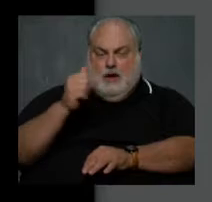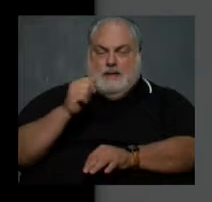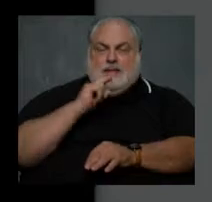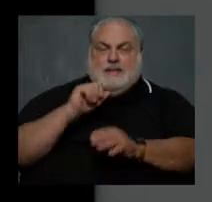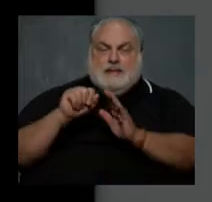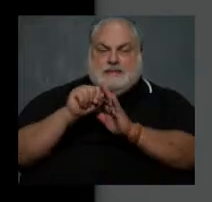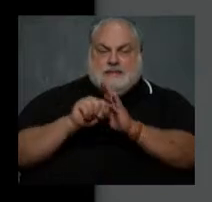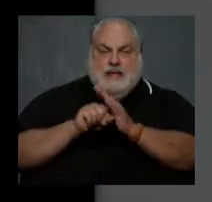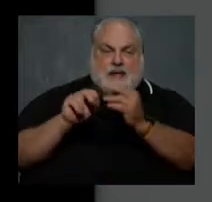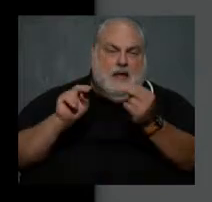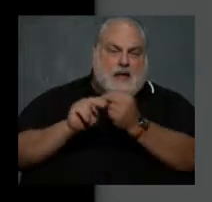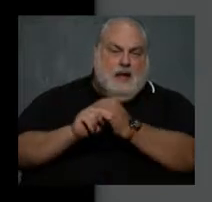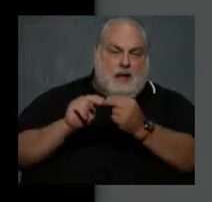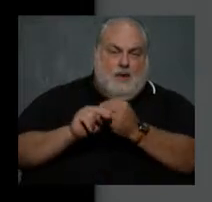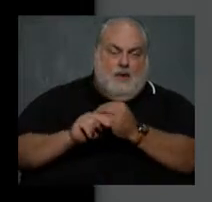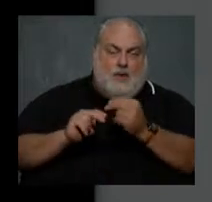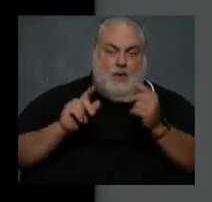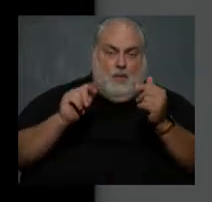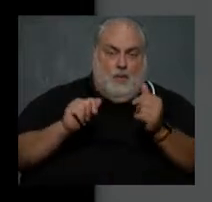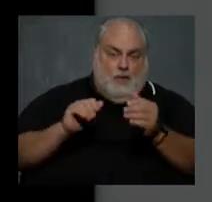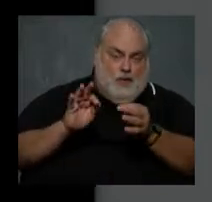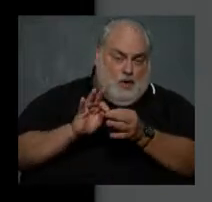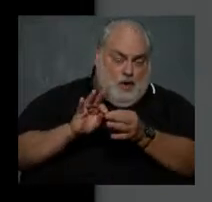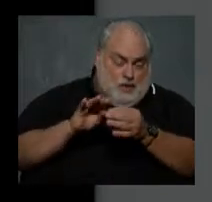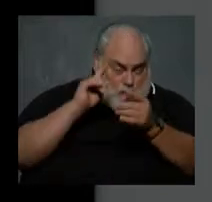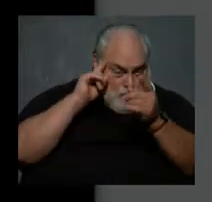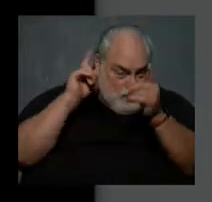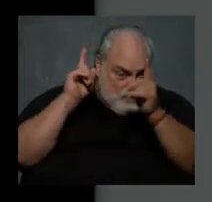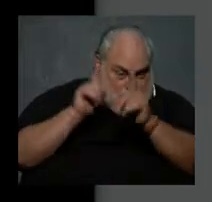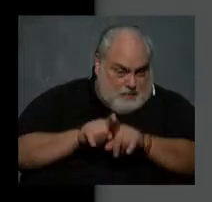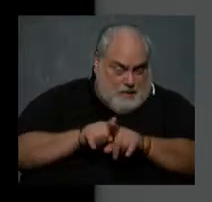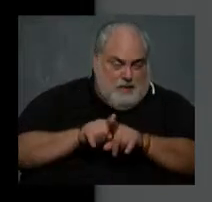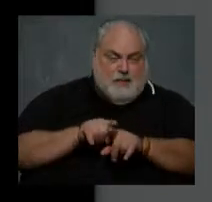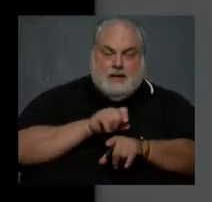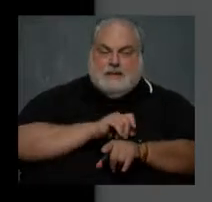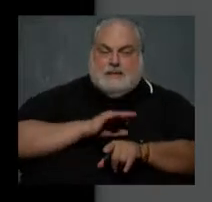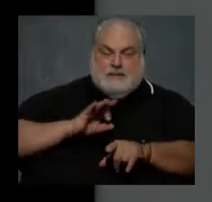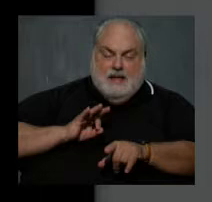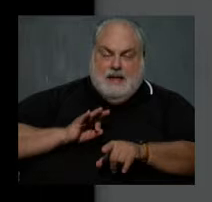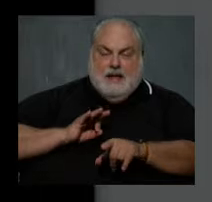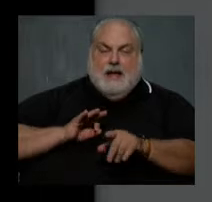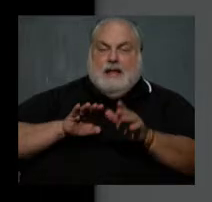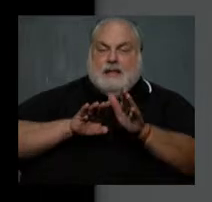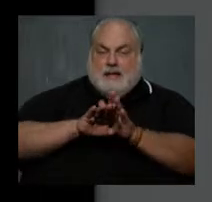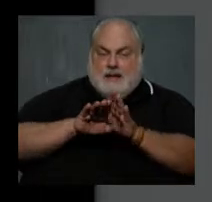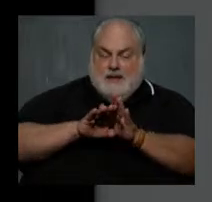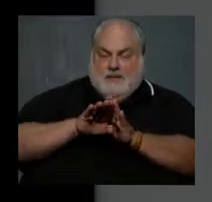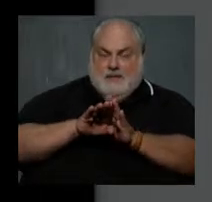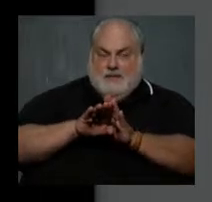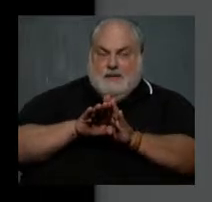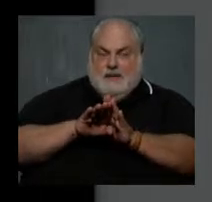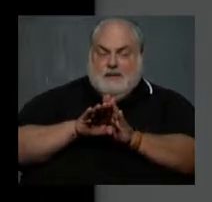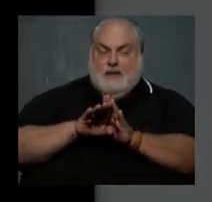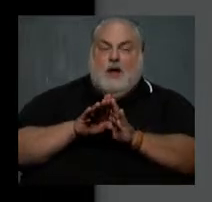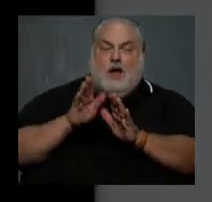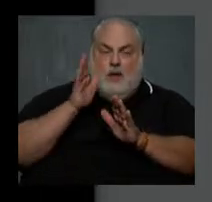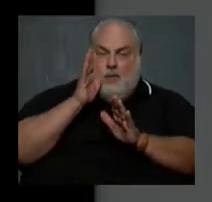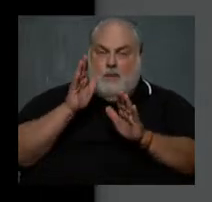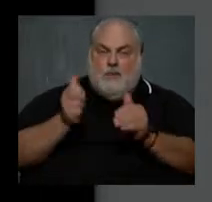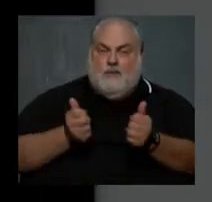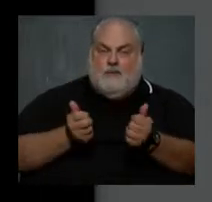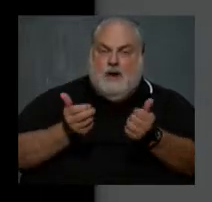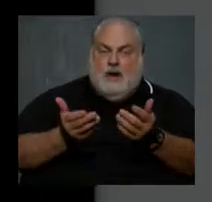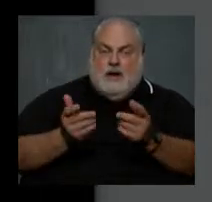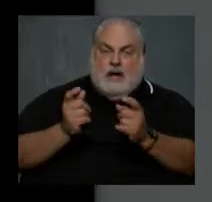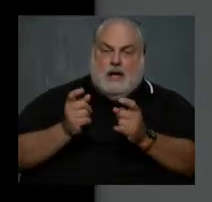state highway. Once the costs are agreed upon the developer and staff, by the developer and the staff, the developer will provide